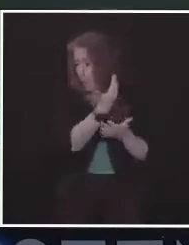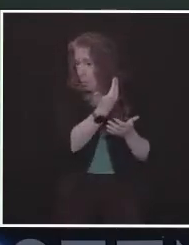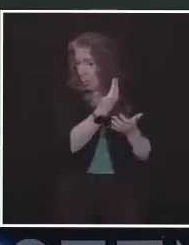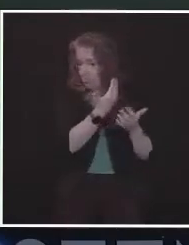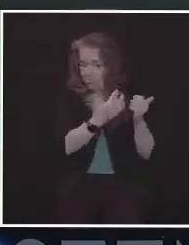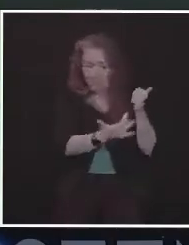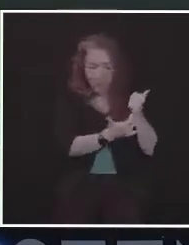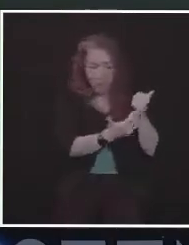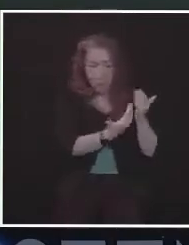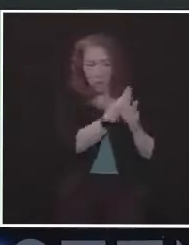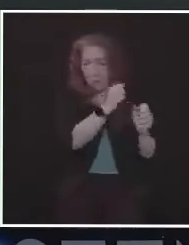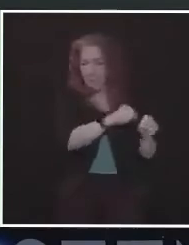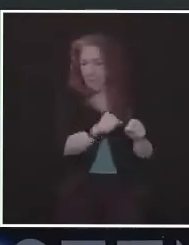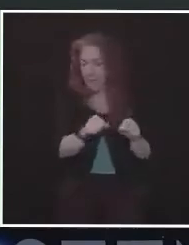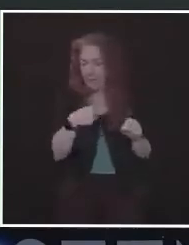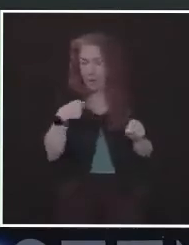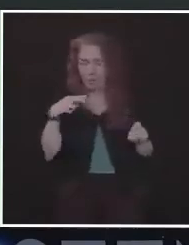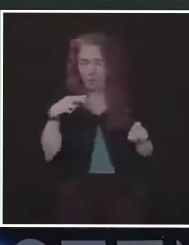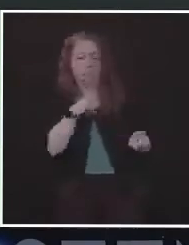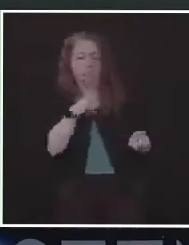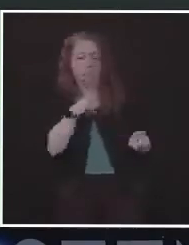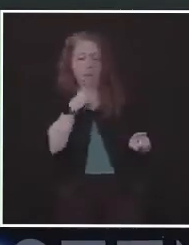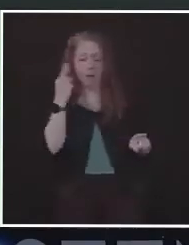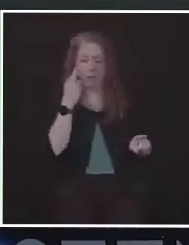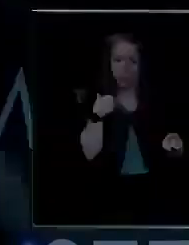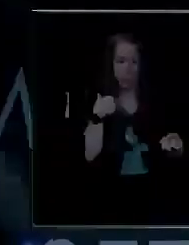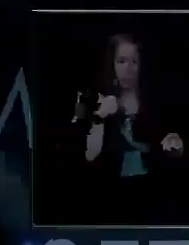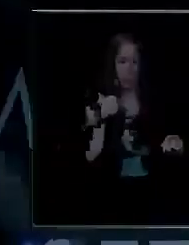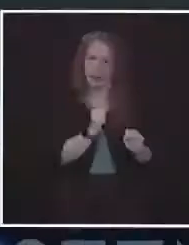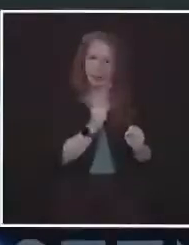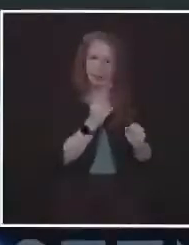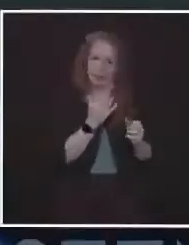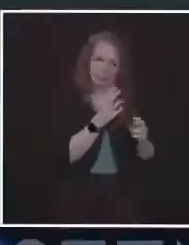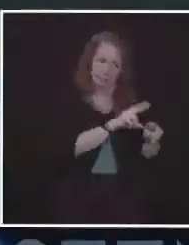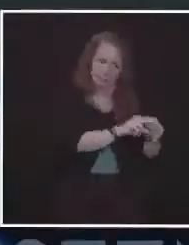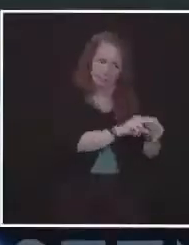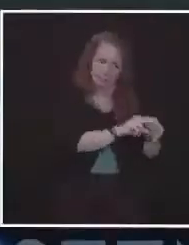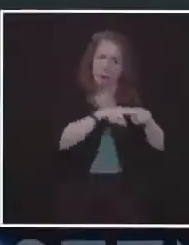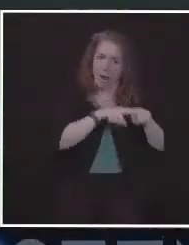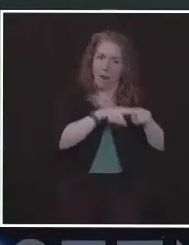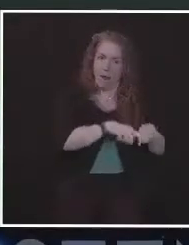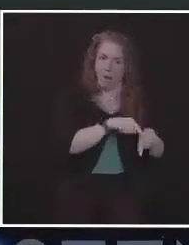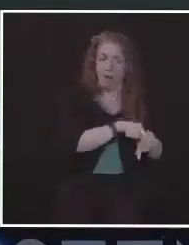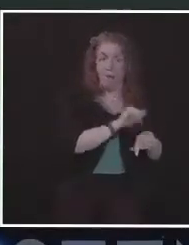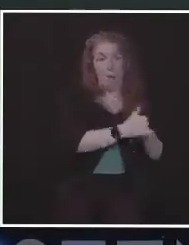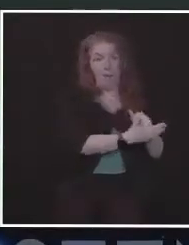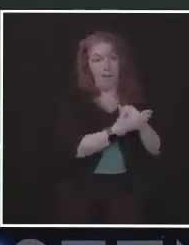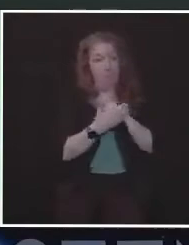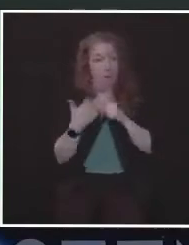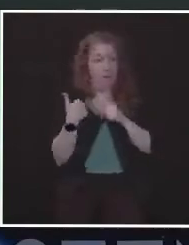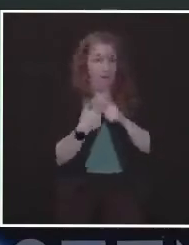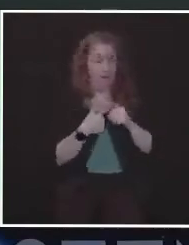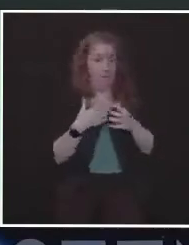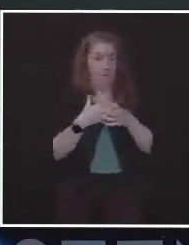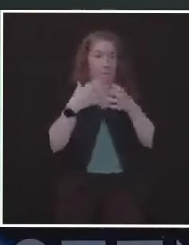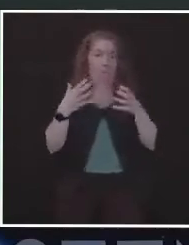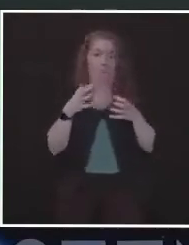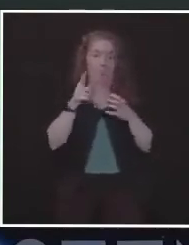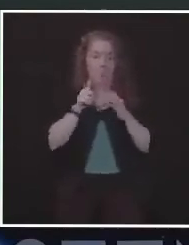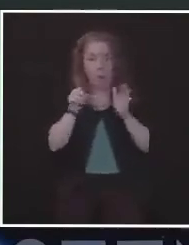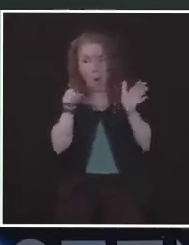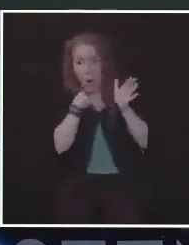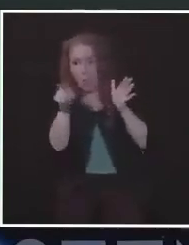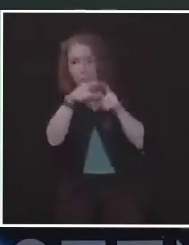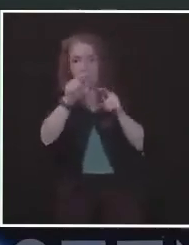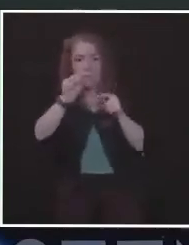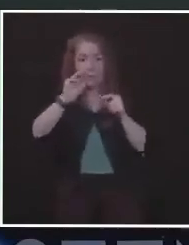us tremendously as we go out into the solar system. The other thing is there's been a lot of work put together to